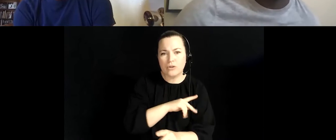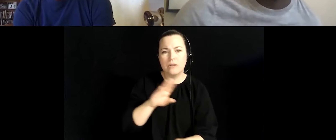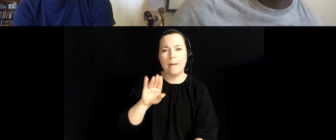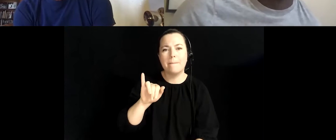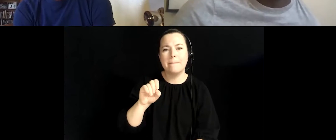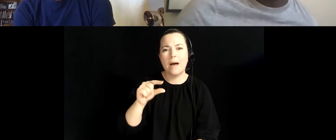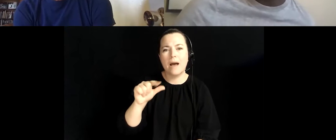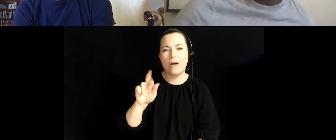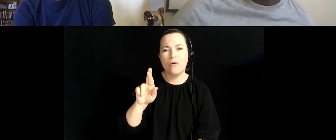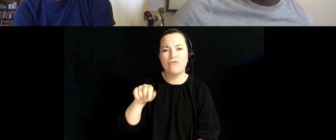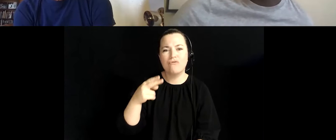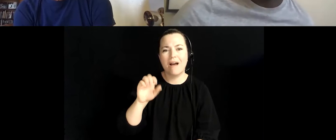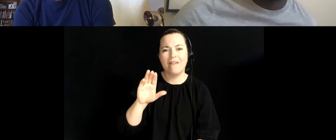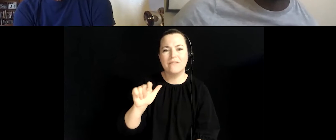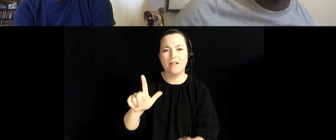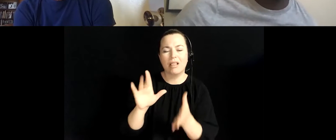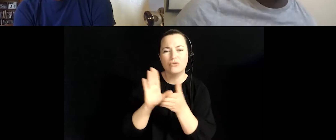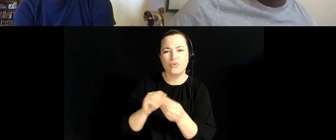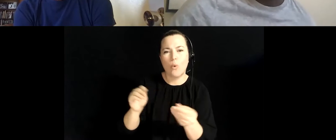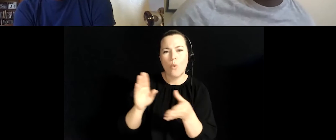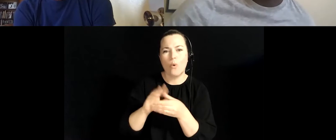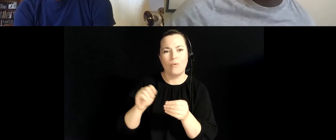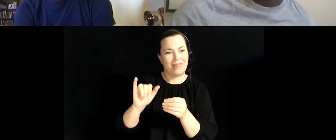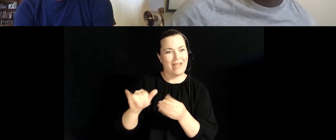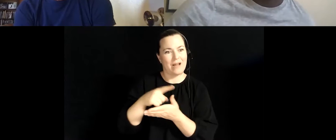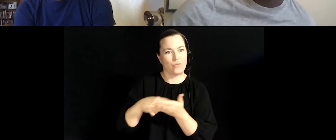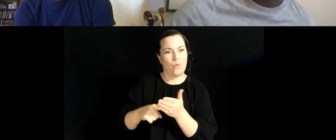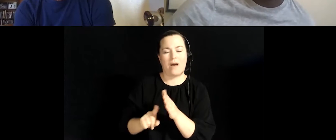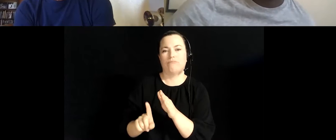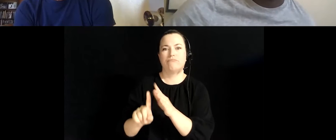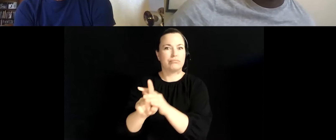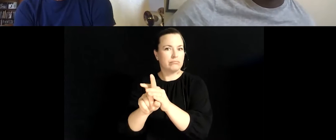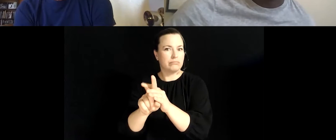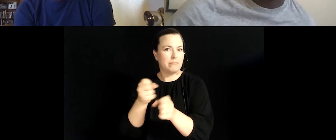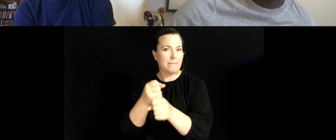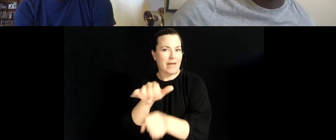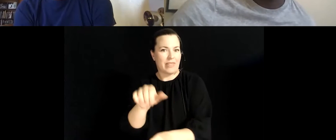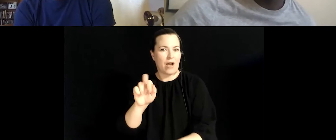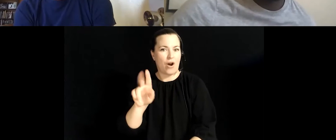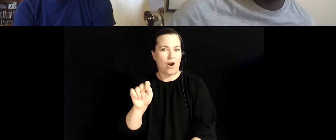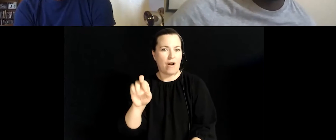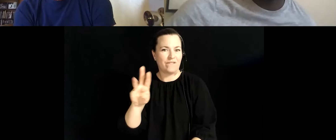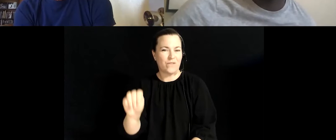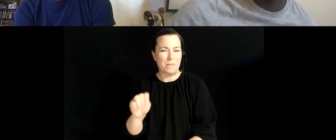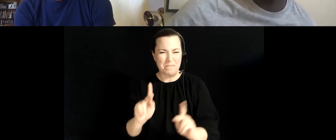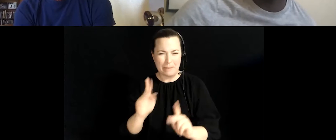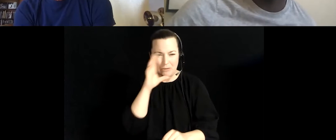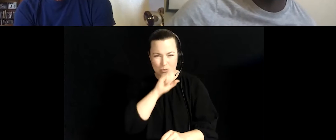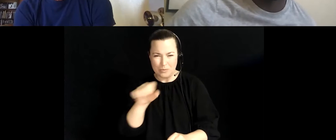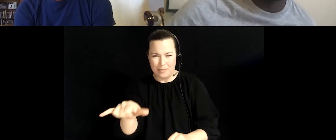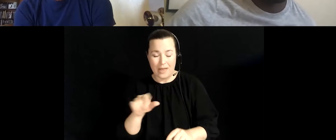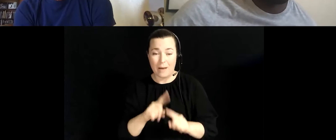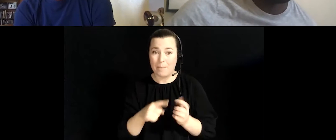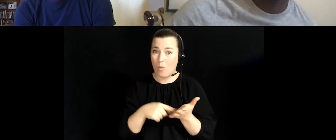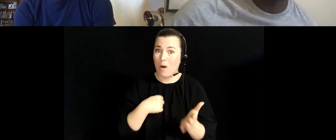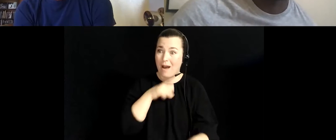propels the art form. But you know, what I've loved of what I've seen from